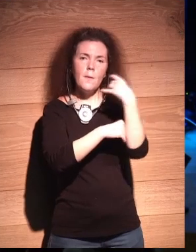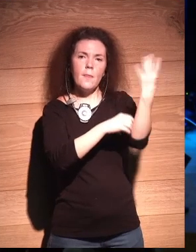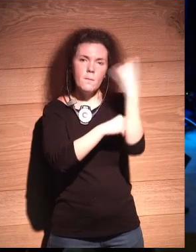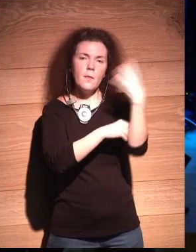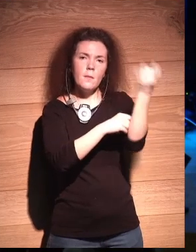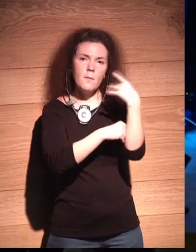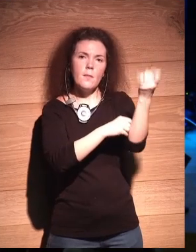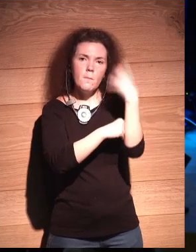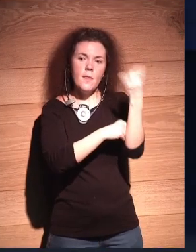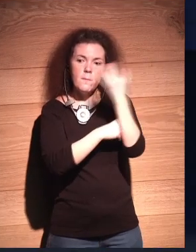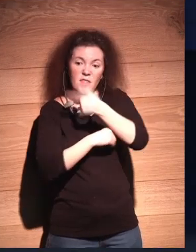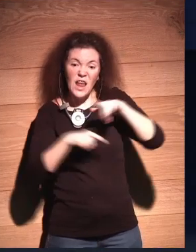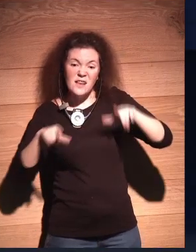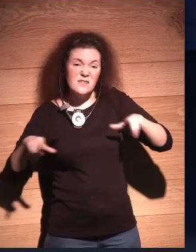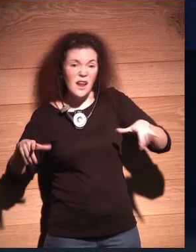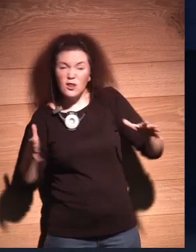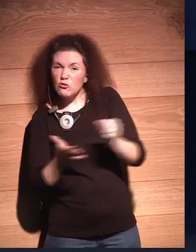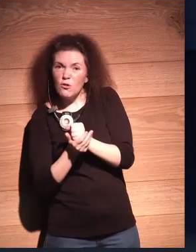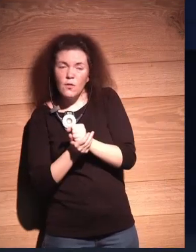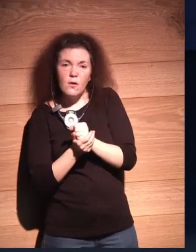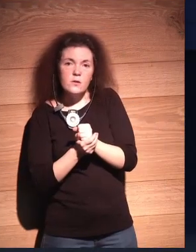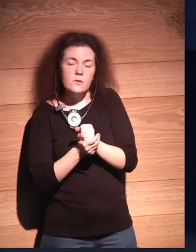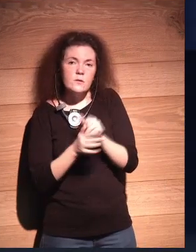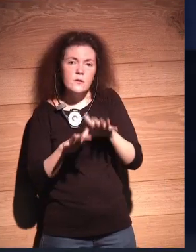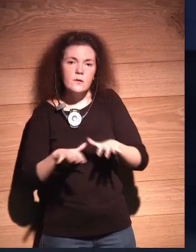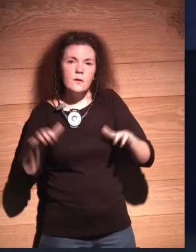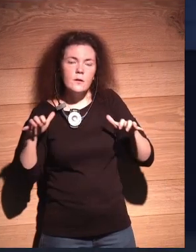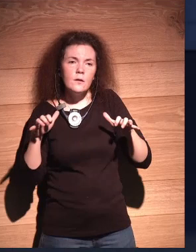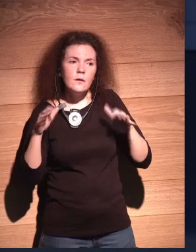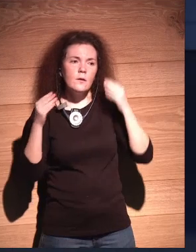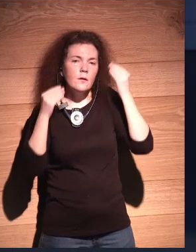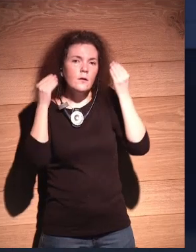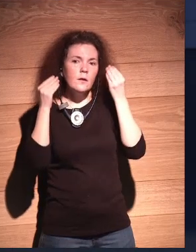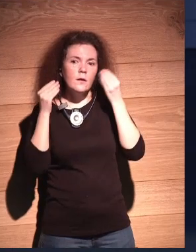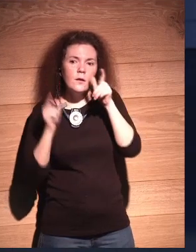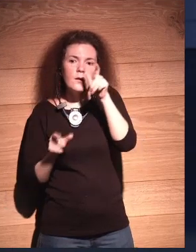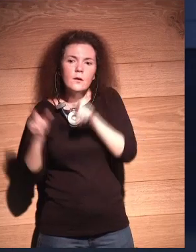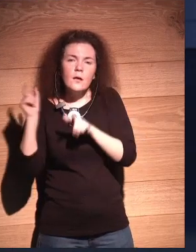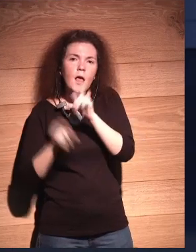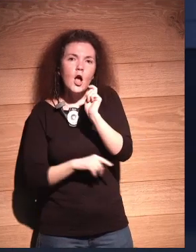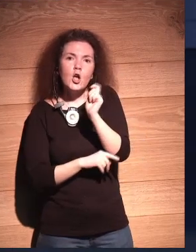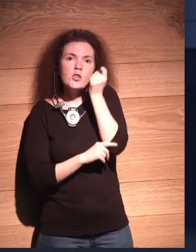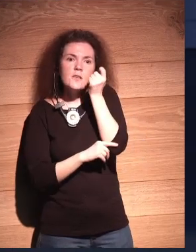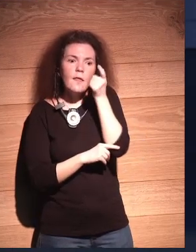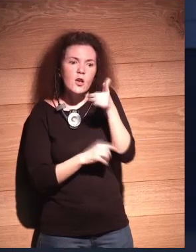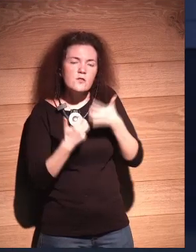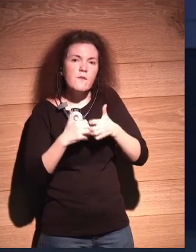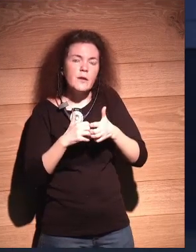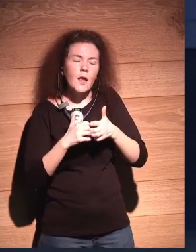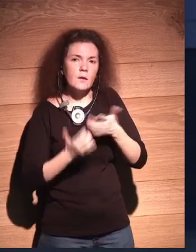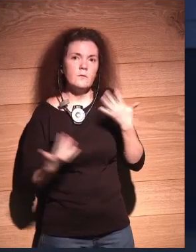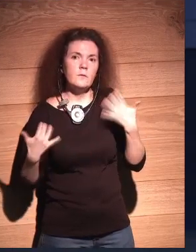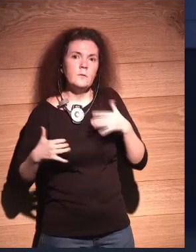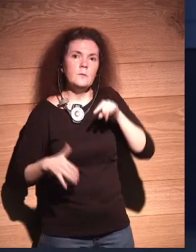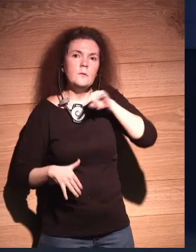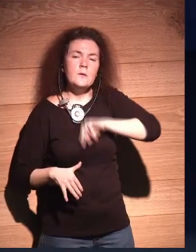like, humans made this. It was so thrilling. I'm